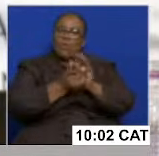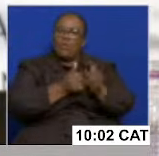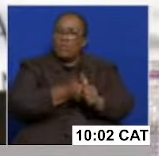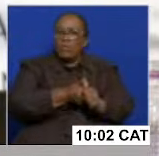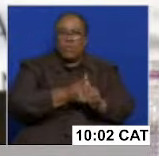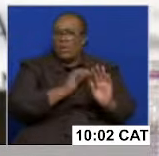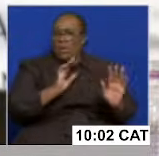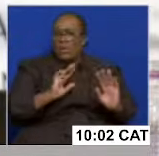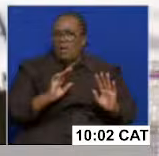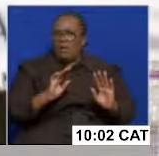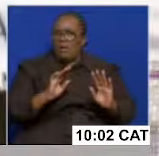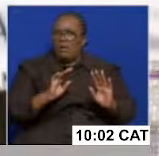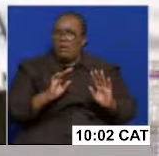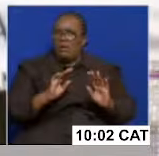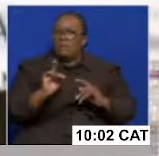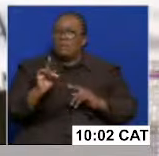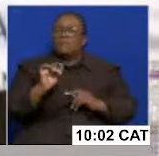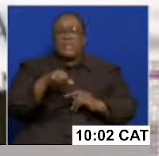Yes.